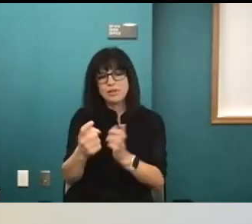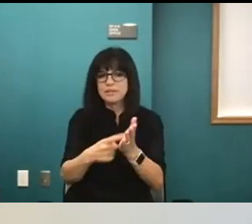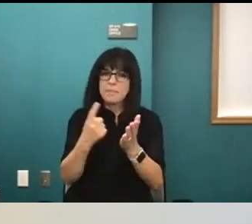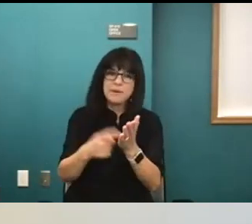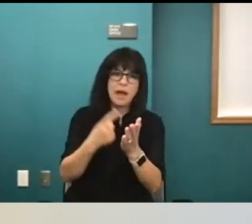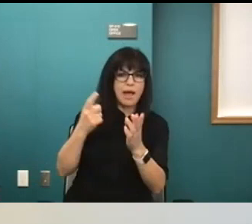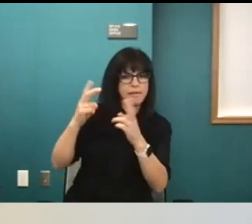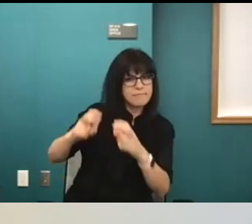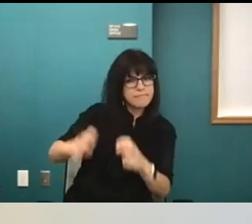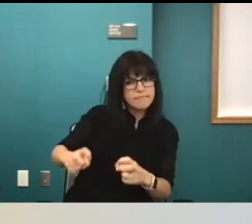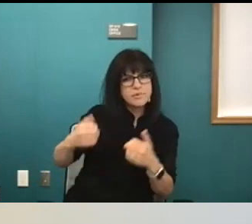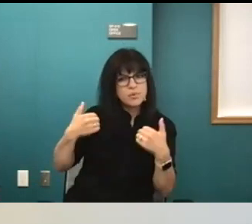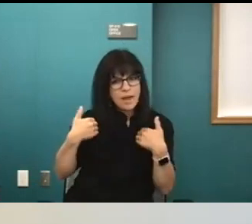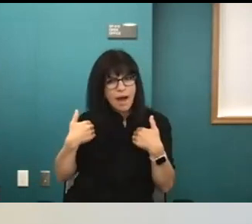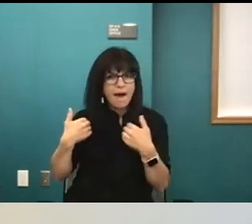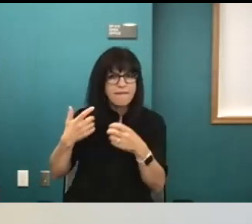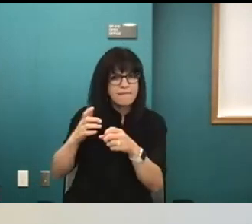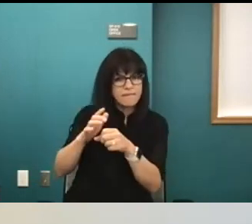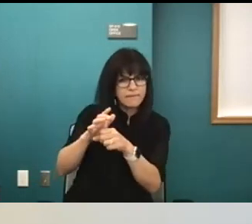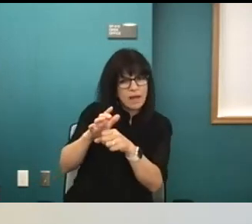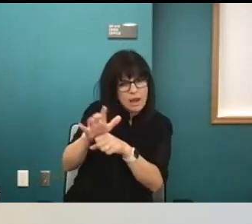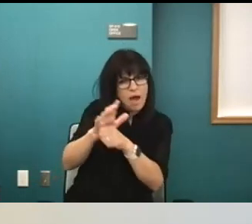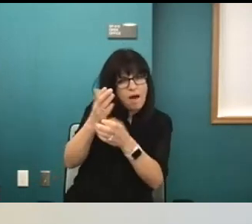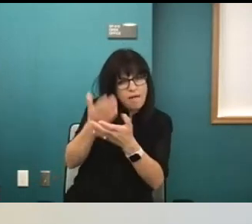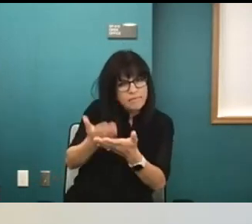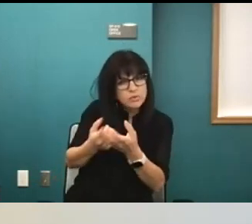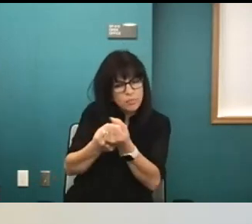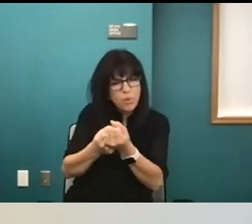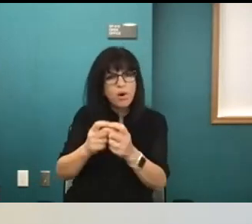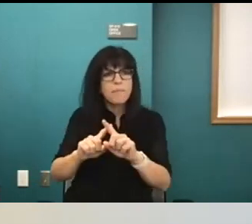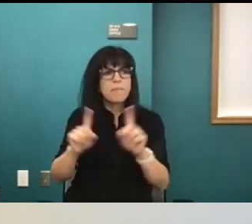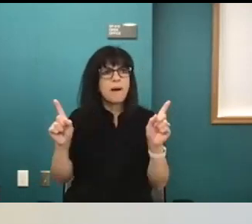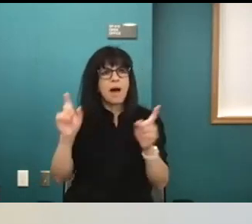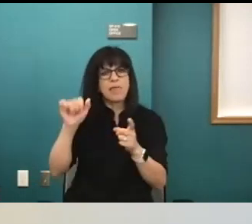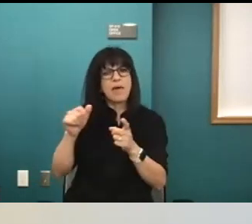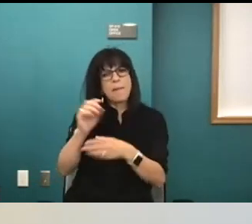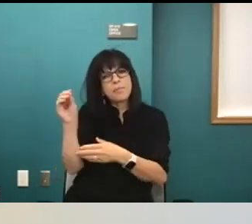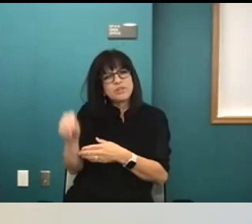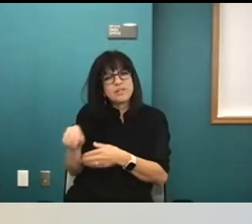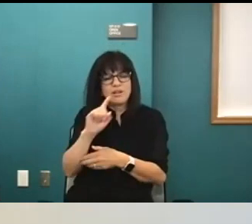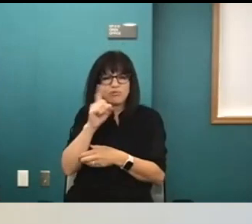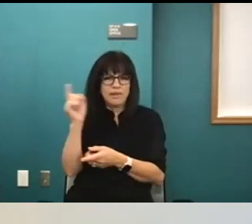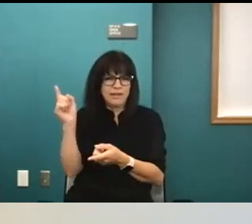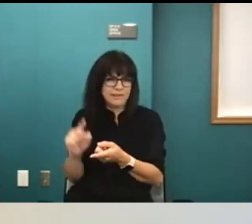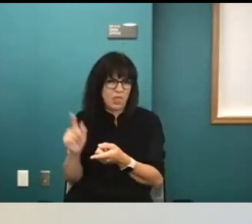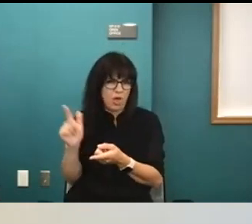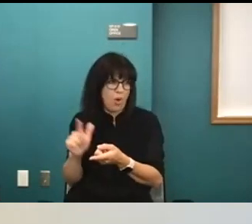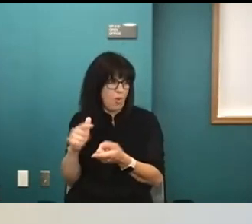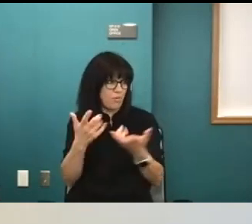we actually have the real estate we need to support this the right way? But I would say that percentage is pretty small. Does that answer your